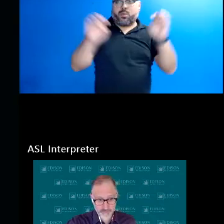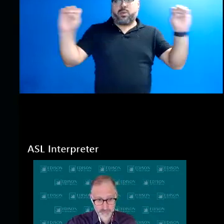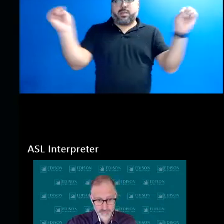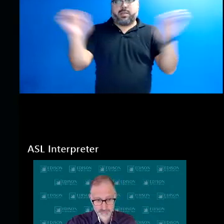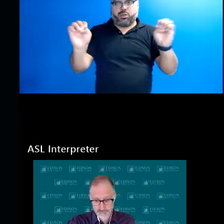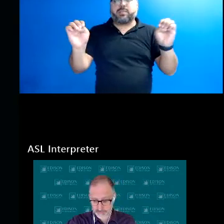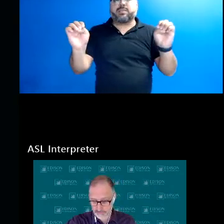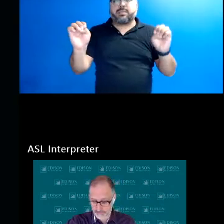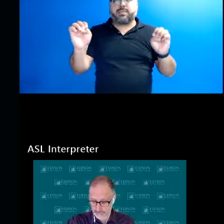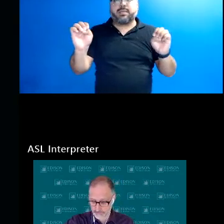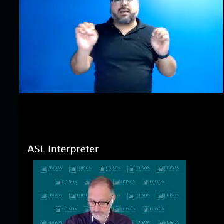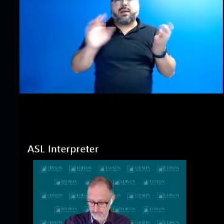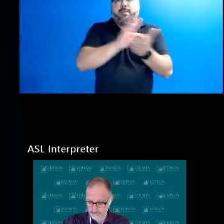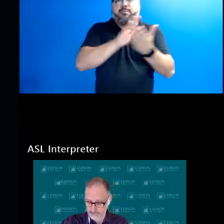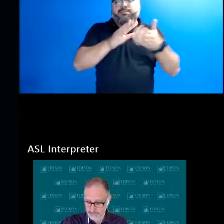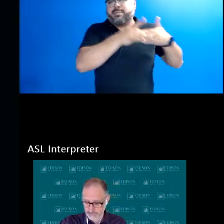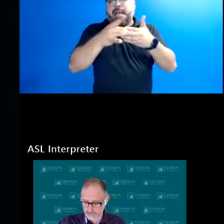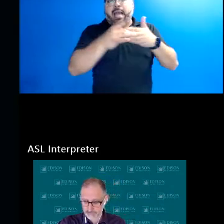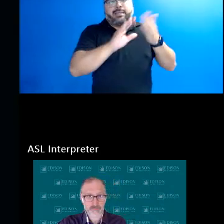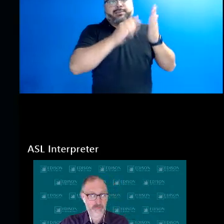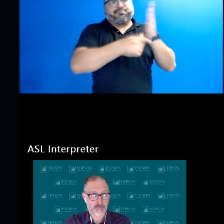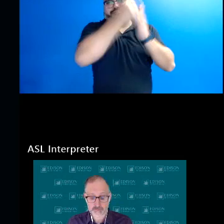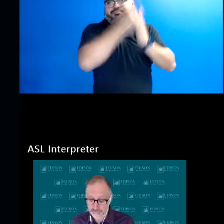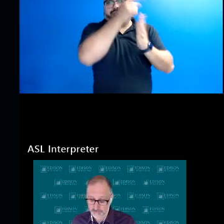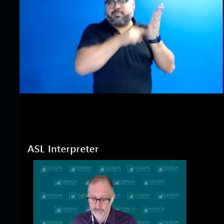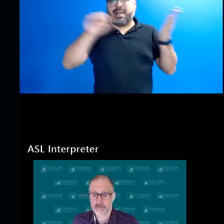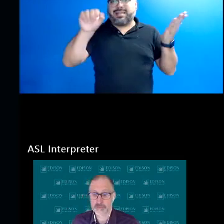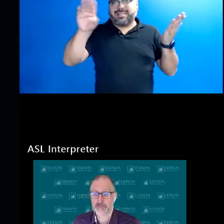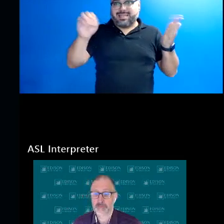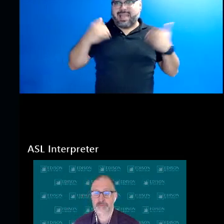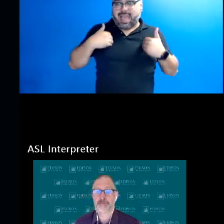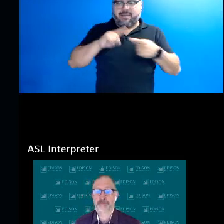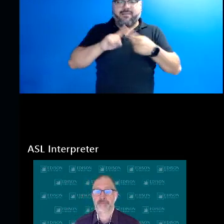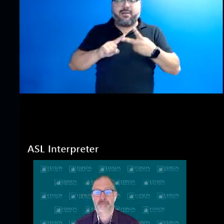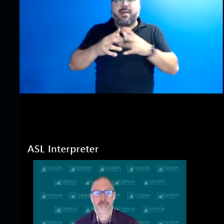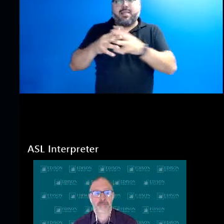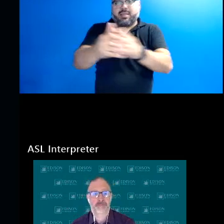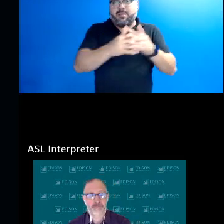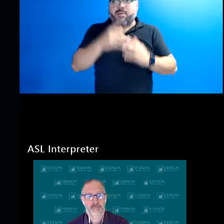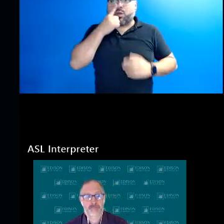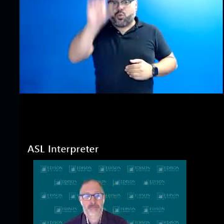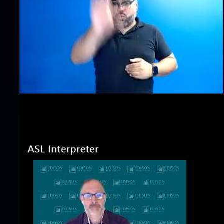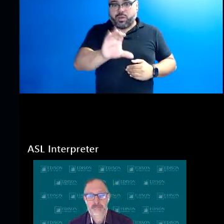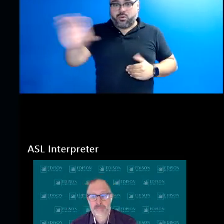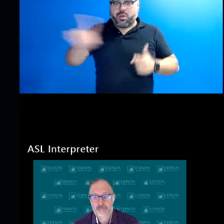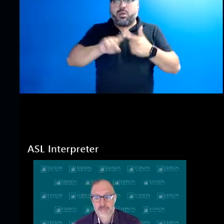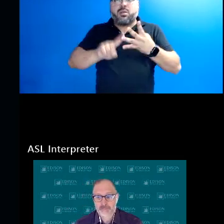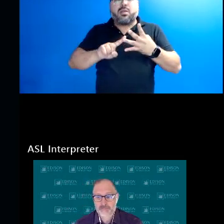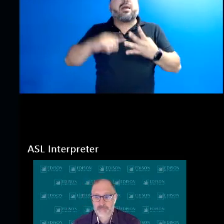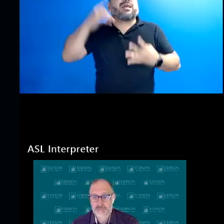preparedness guides that are available from SCE, the American Red Cross, the California Governor's Office of Emergency